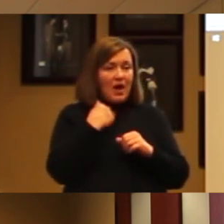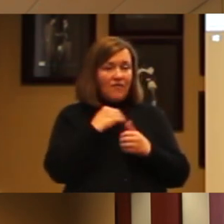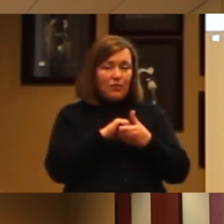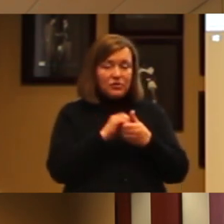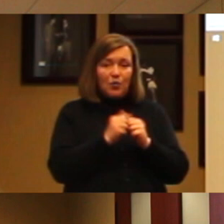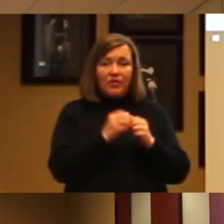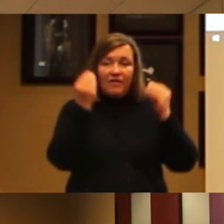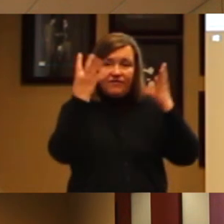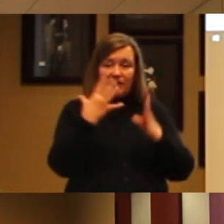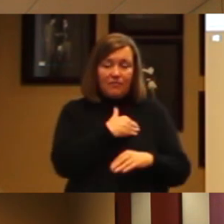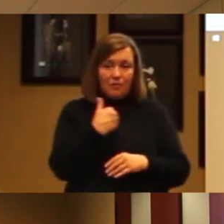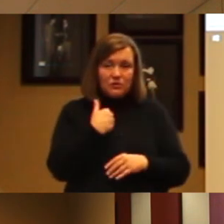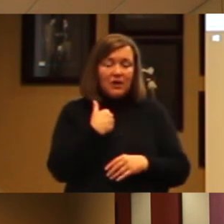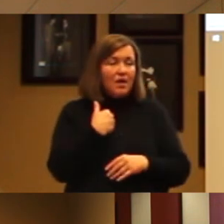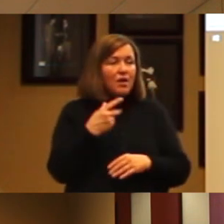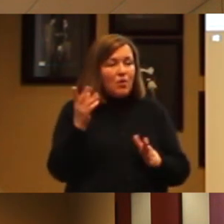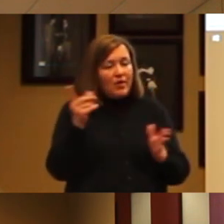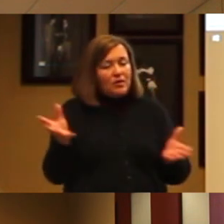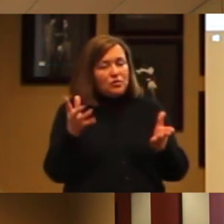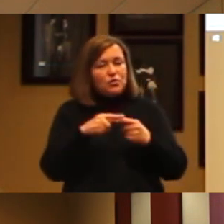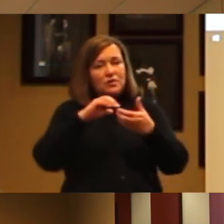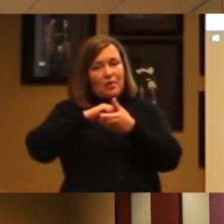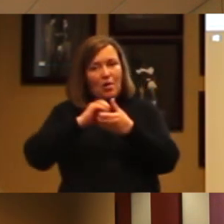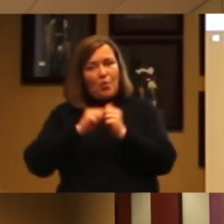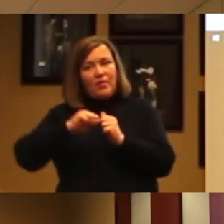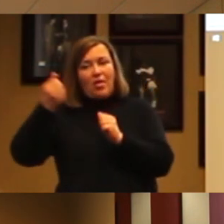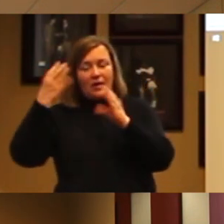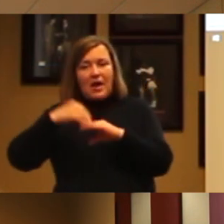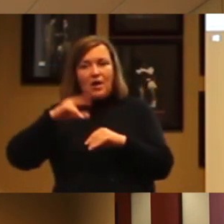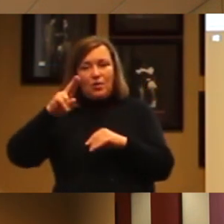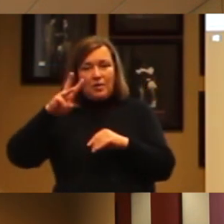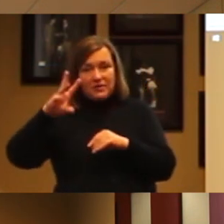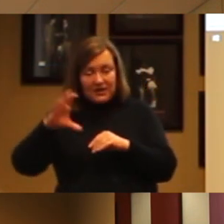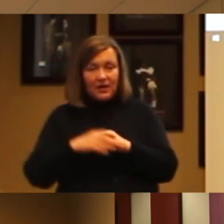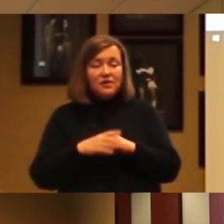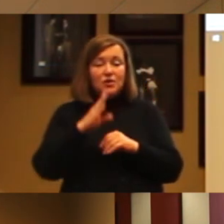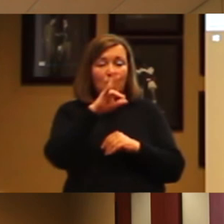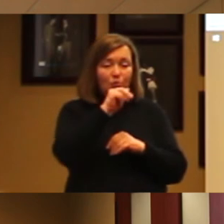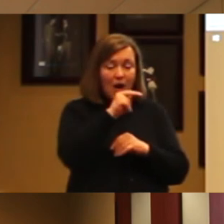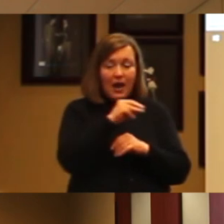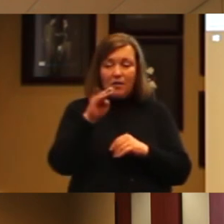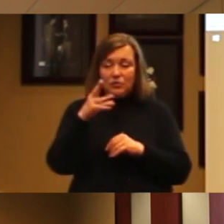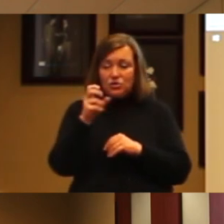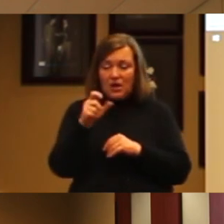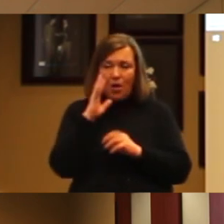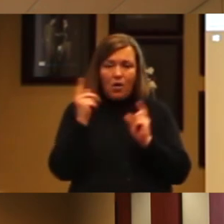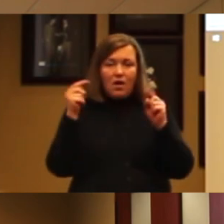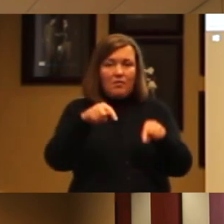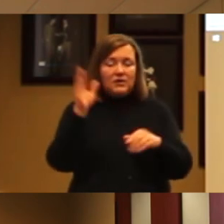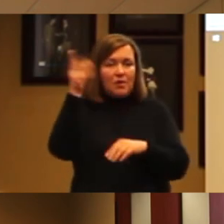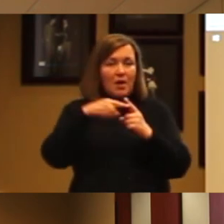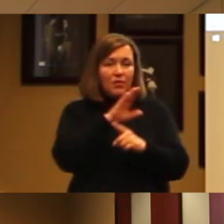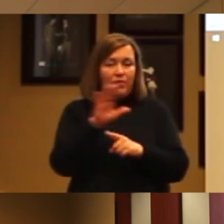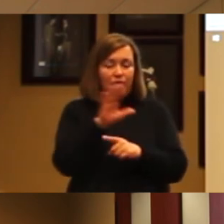faculty members are encouraged to partner with their counterparts at UWC. So Brian and Michelle will come talk about their project